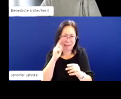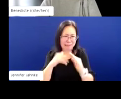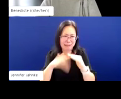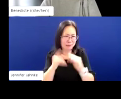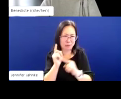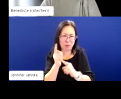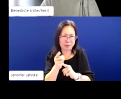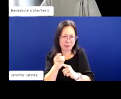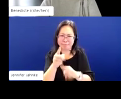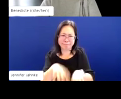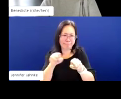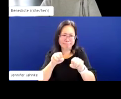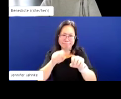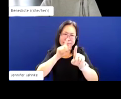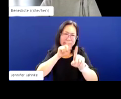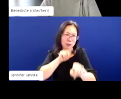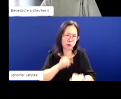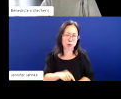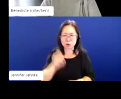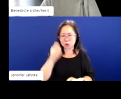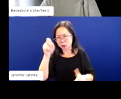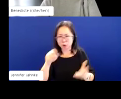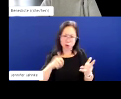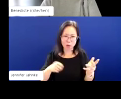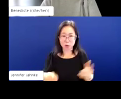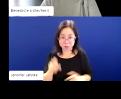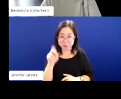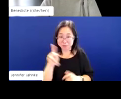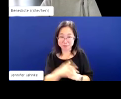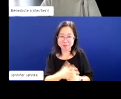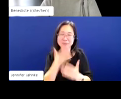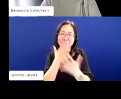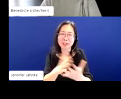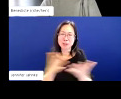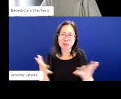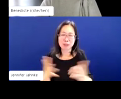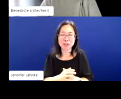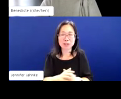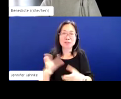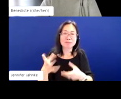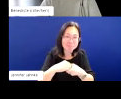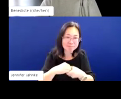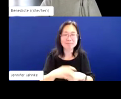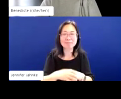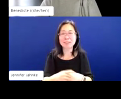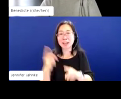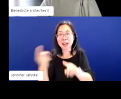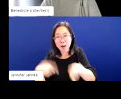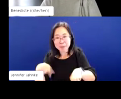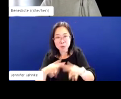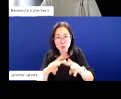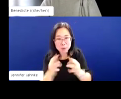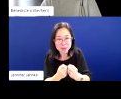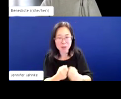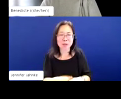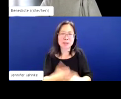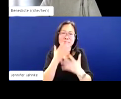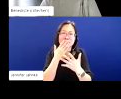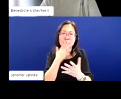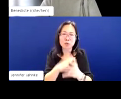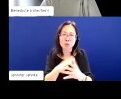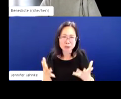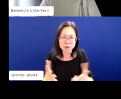to do that, little check boxes. Thank you all again for attending our webinar. We really appreciate it. And